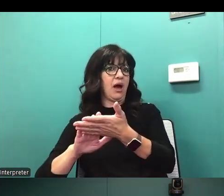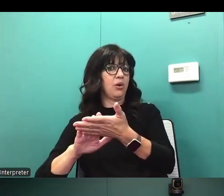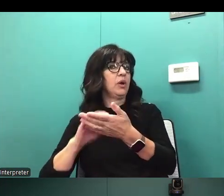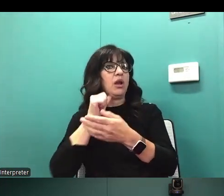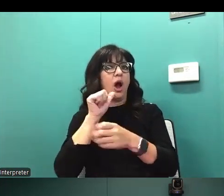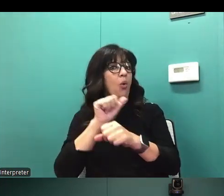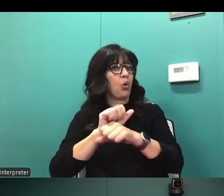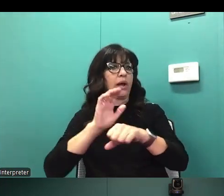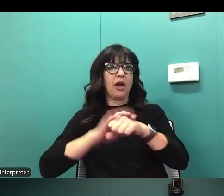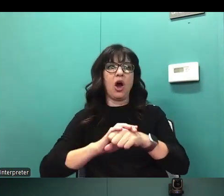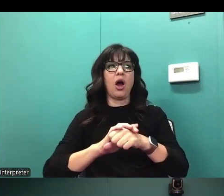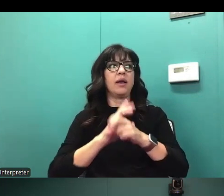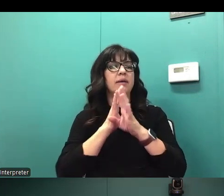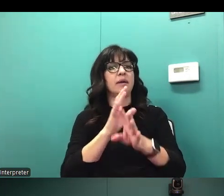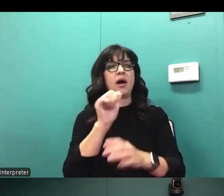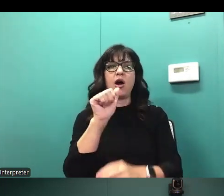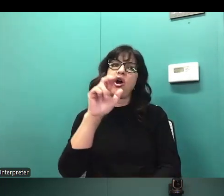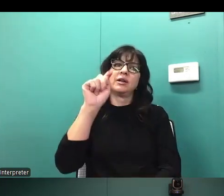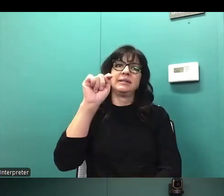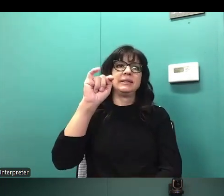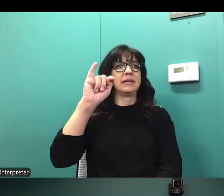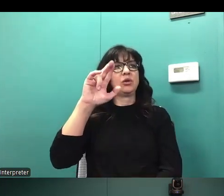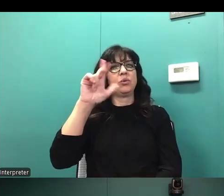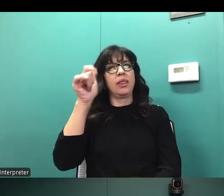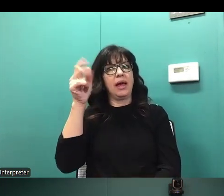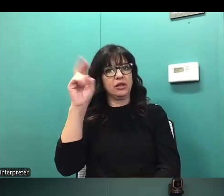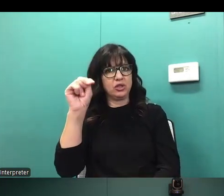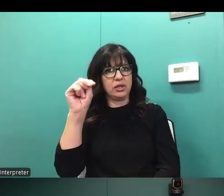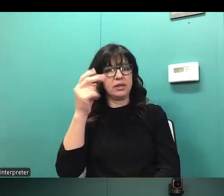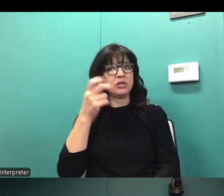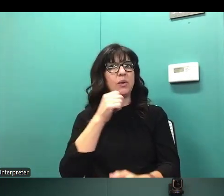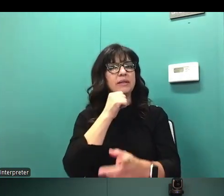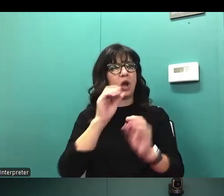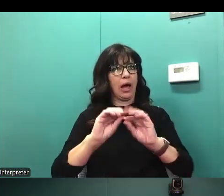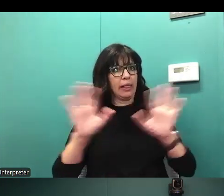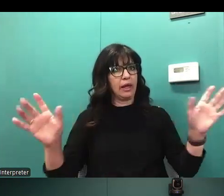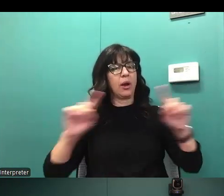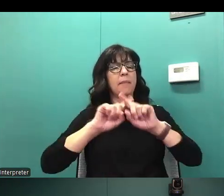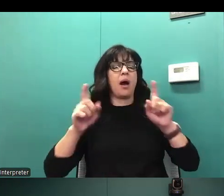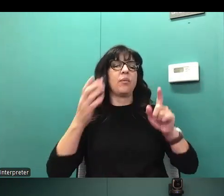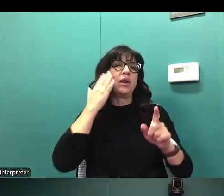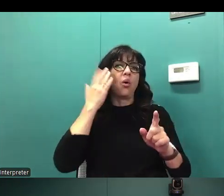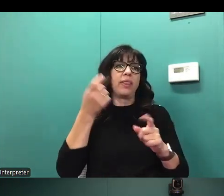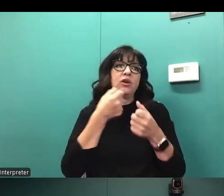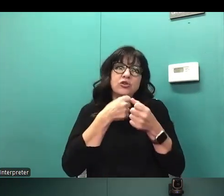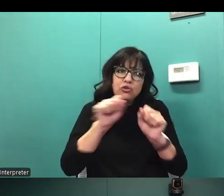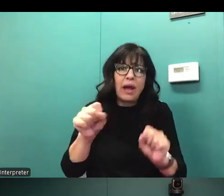not working on articulation, that it's the language. And so it may not be clear, but we know what the word is. And